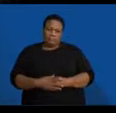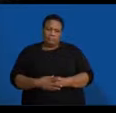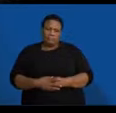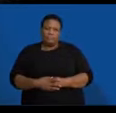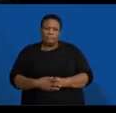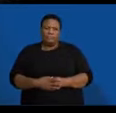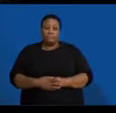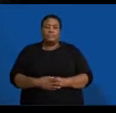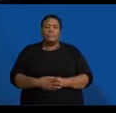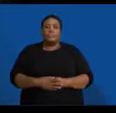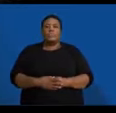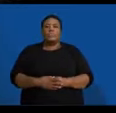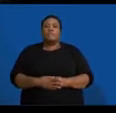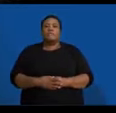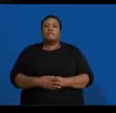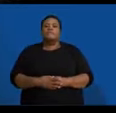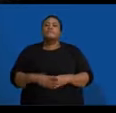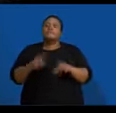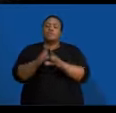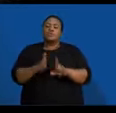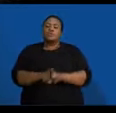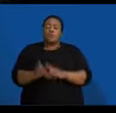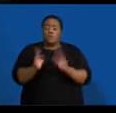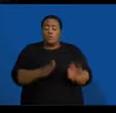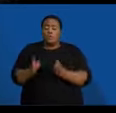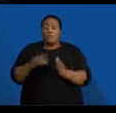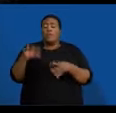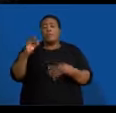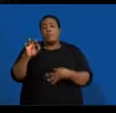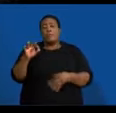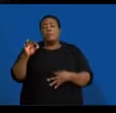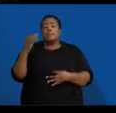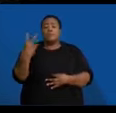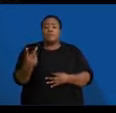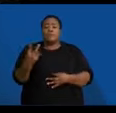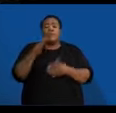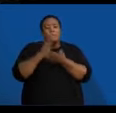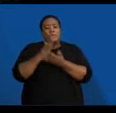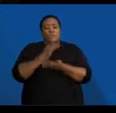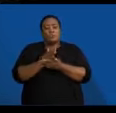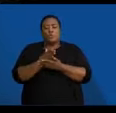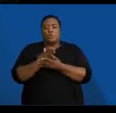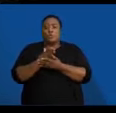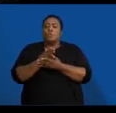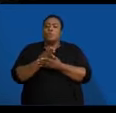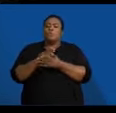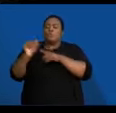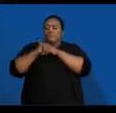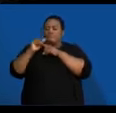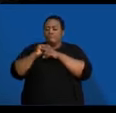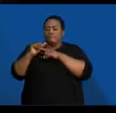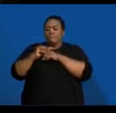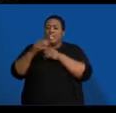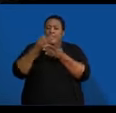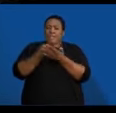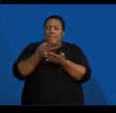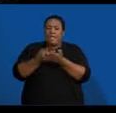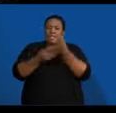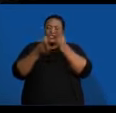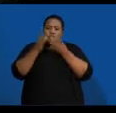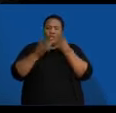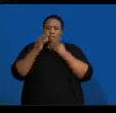And then also, when you're preparing for paper 2, make sure that you revise and learn facts about each topic. Now, when